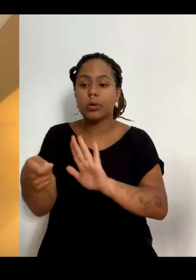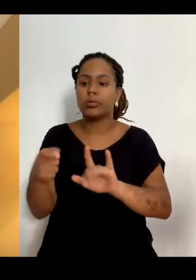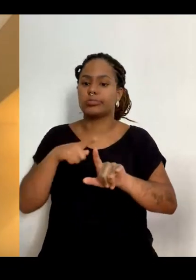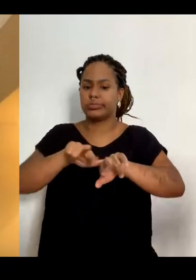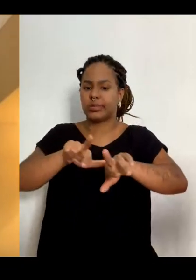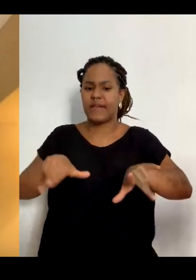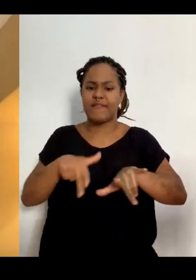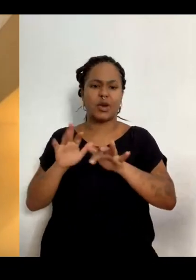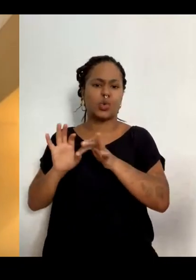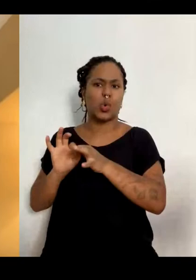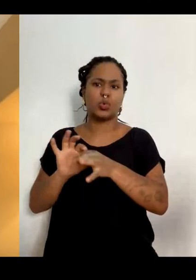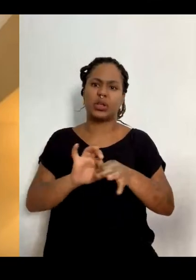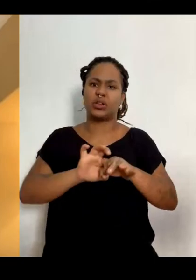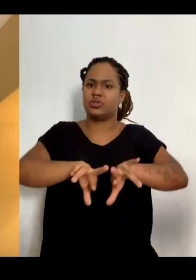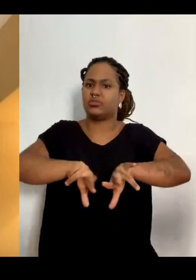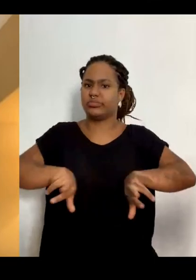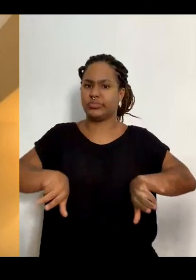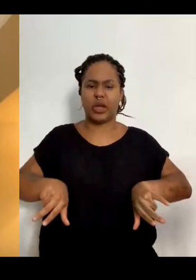a